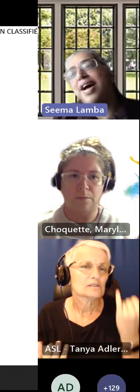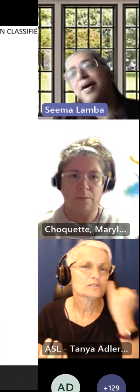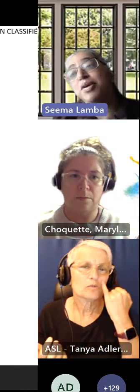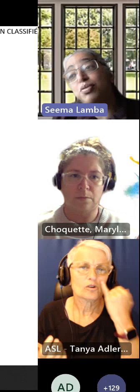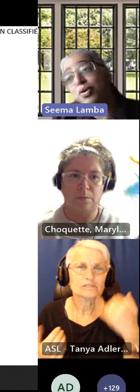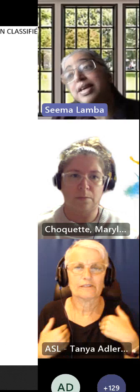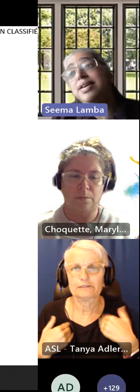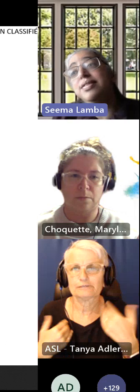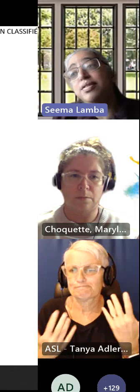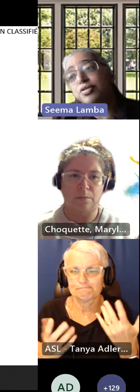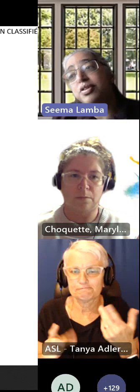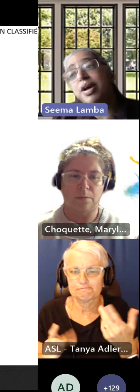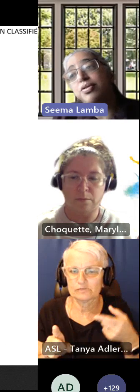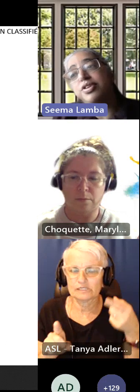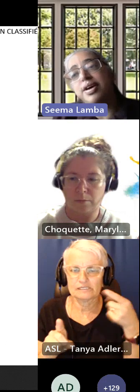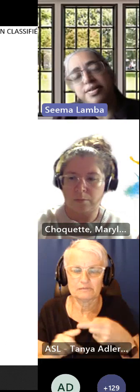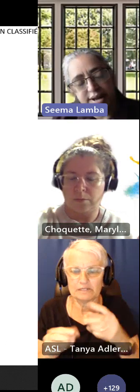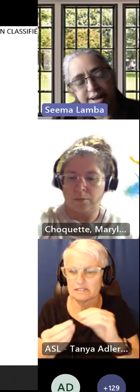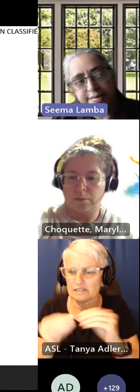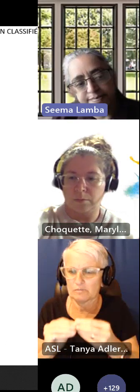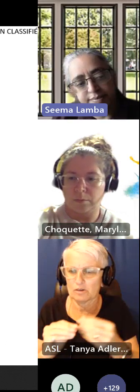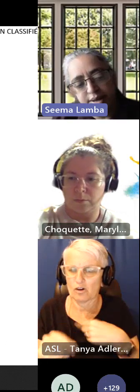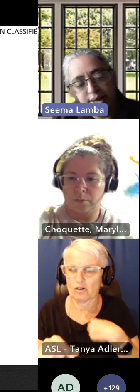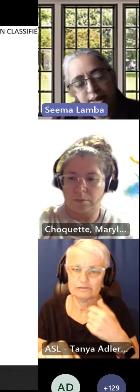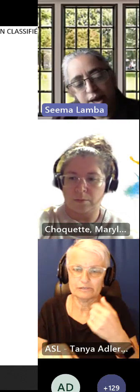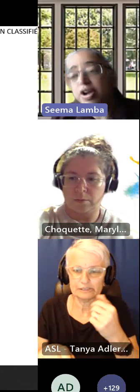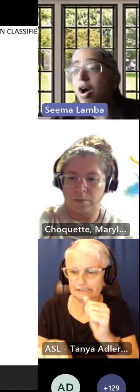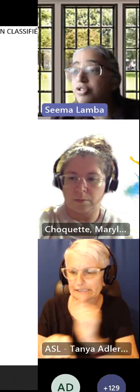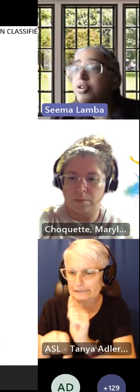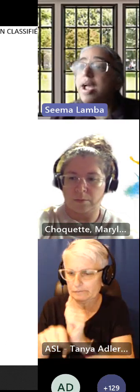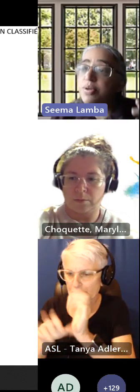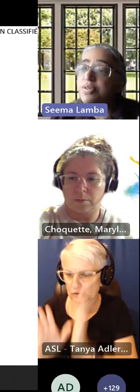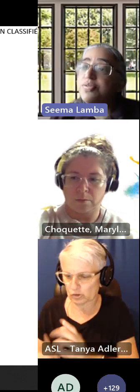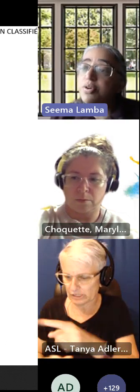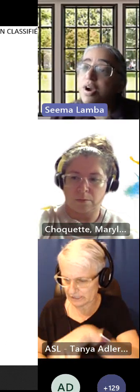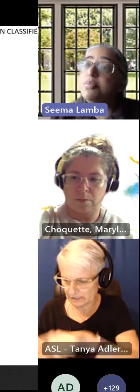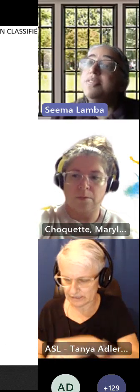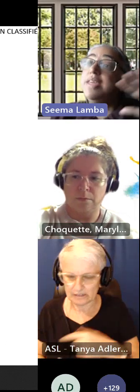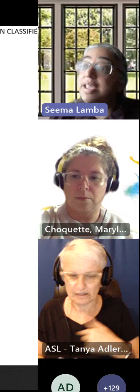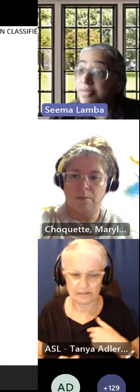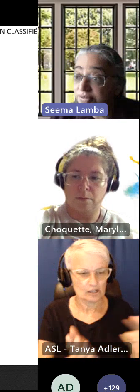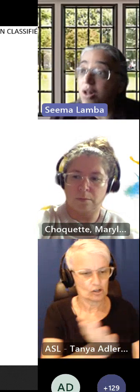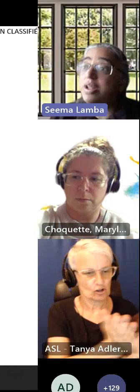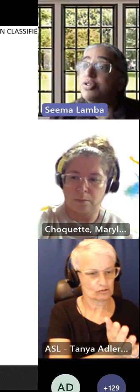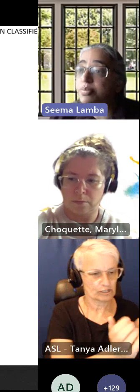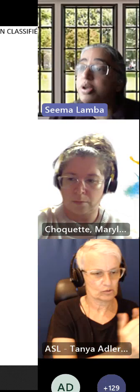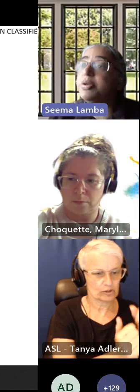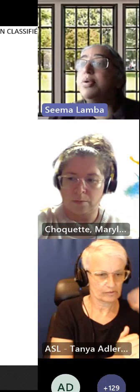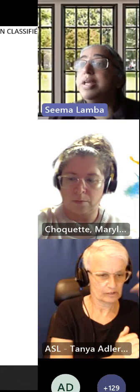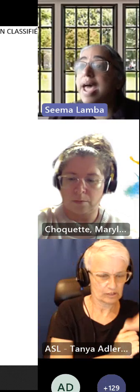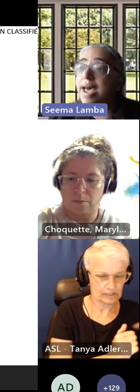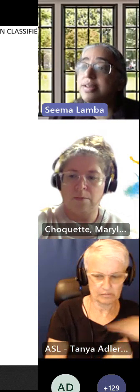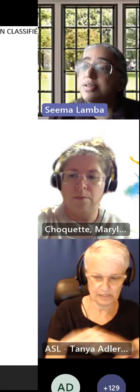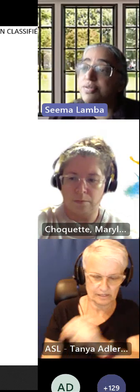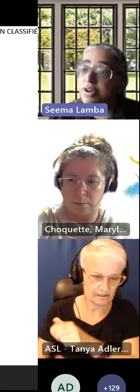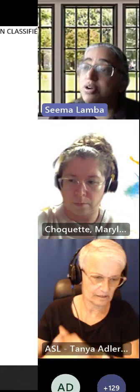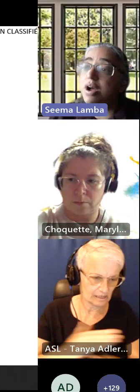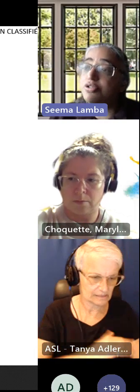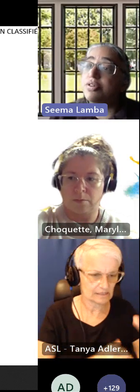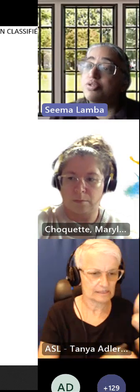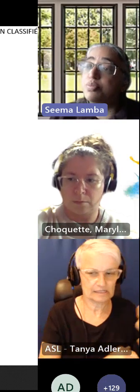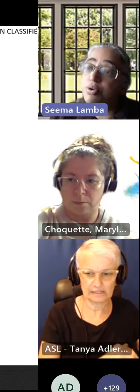of employees and a certain amount of a contract with the federal government, then they can fall under the Employment Equity Act,